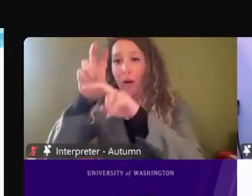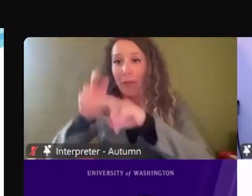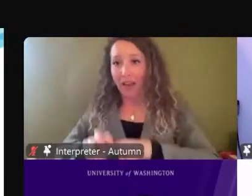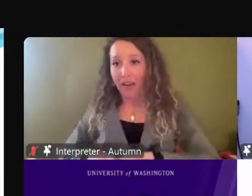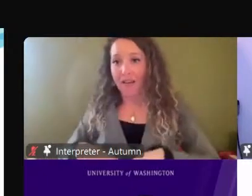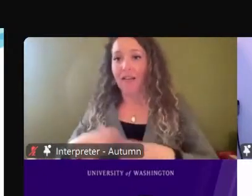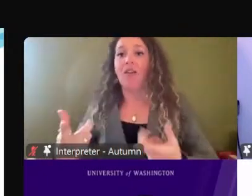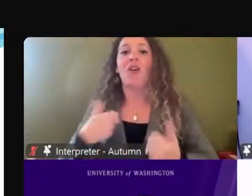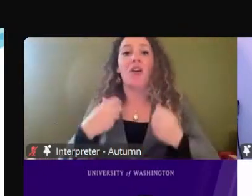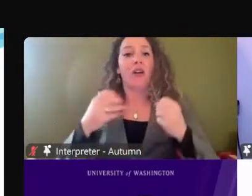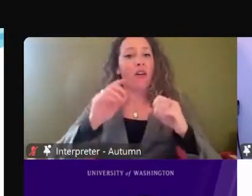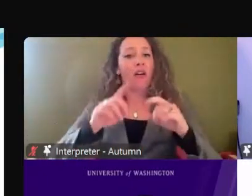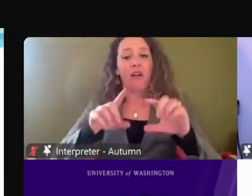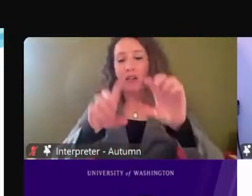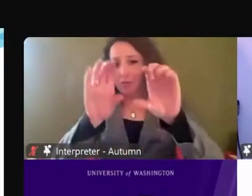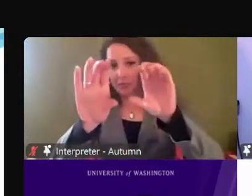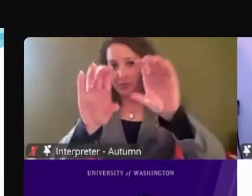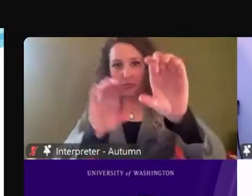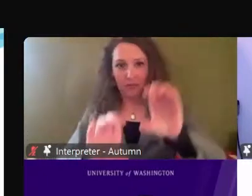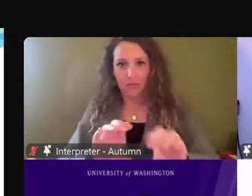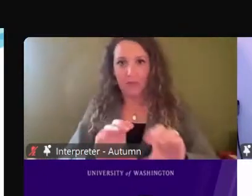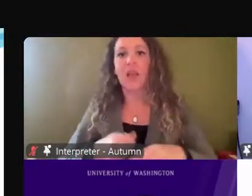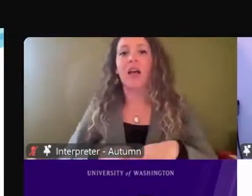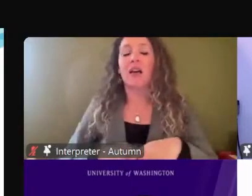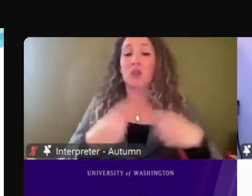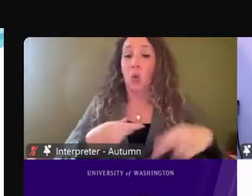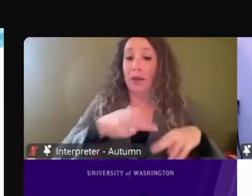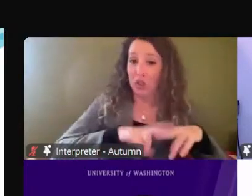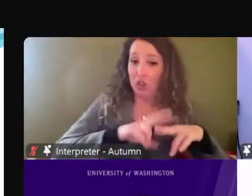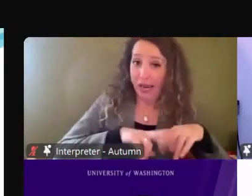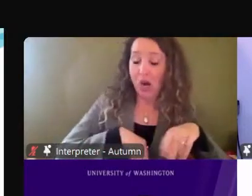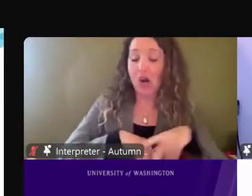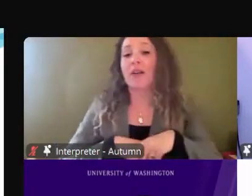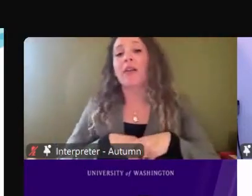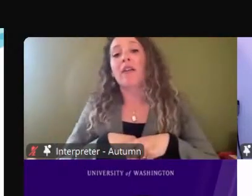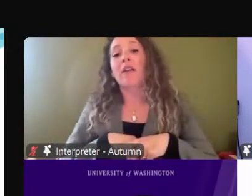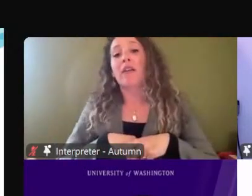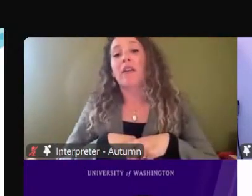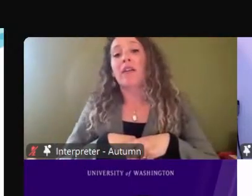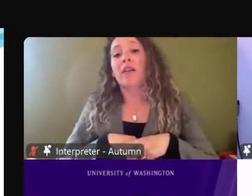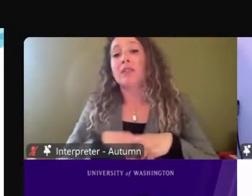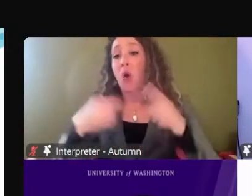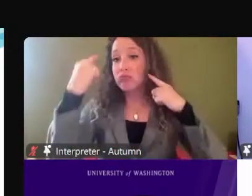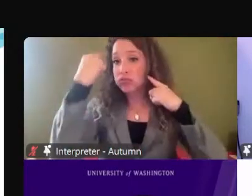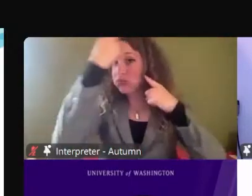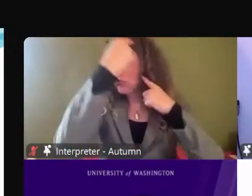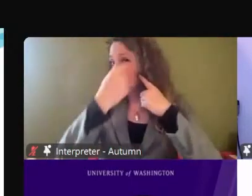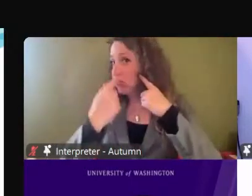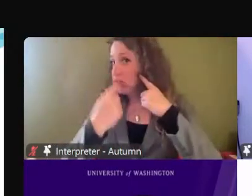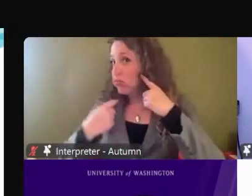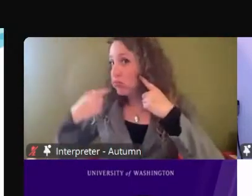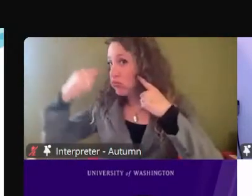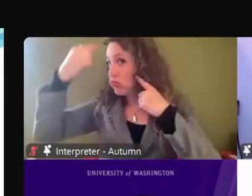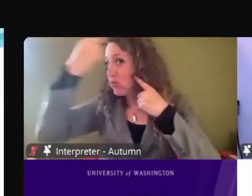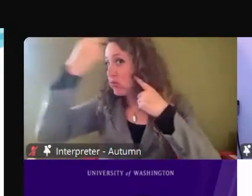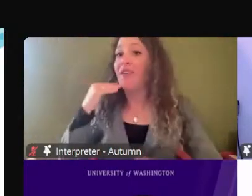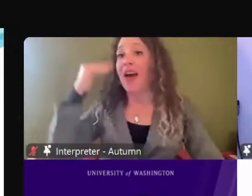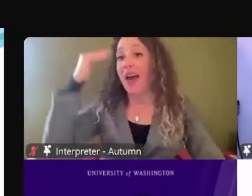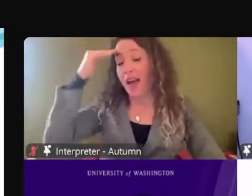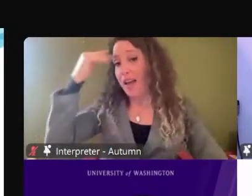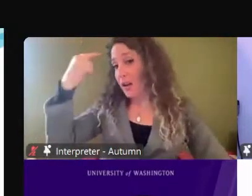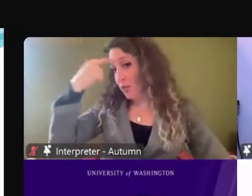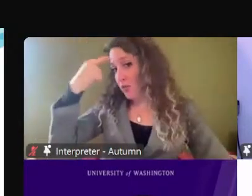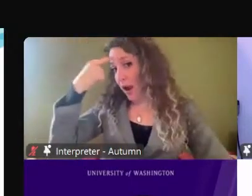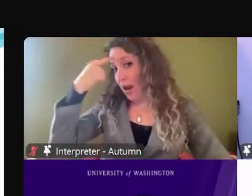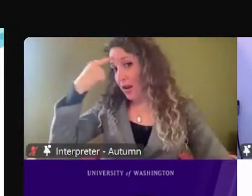accessibility symbols, including a wheelchair symbol, the outline of a person's head and brain, hands